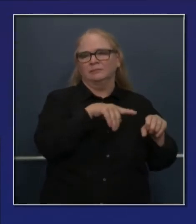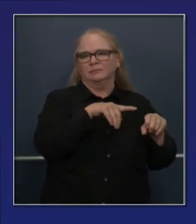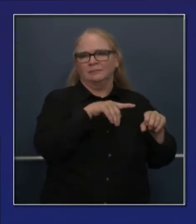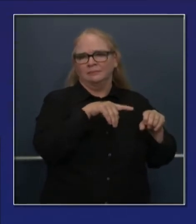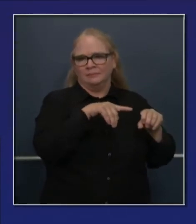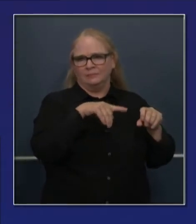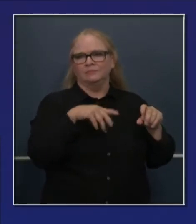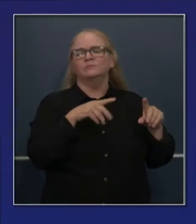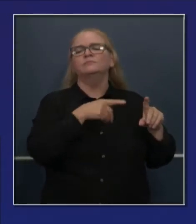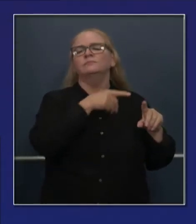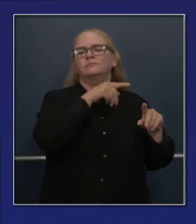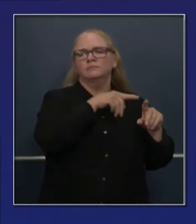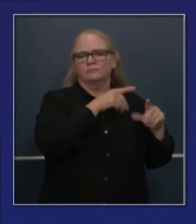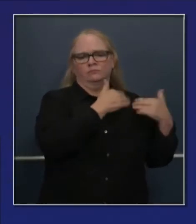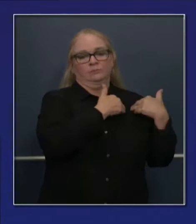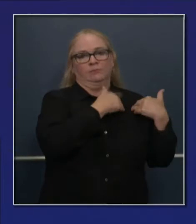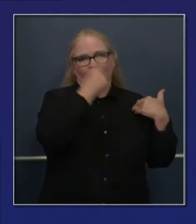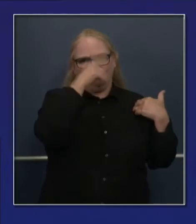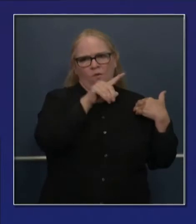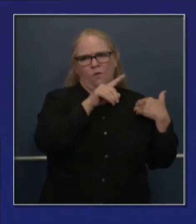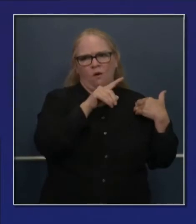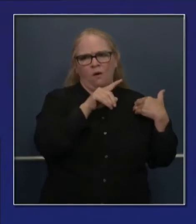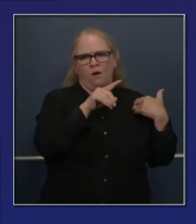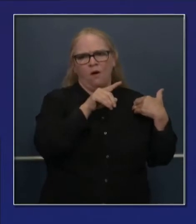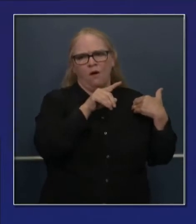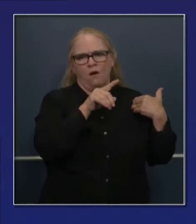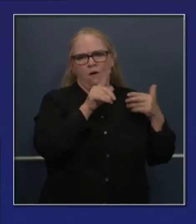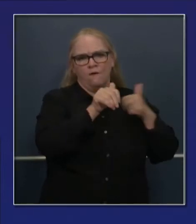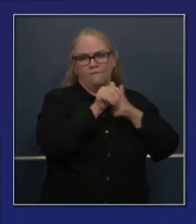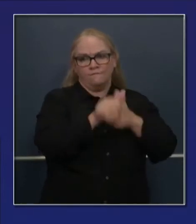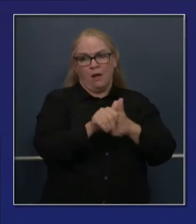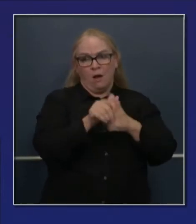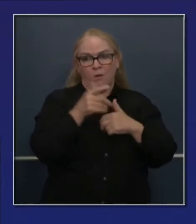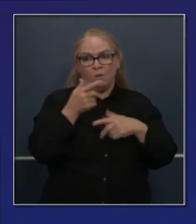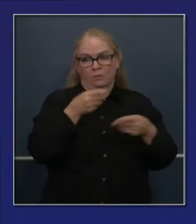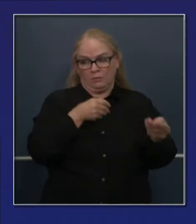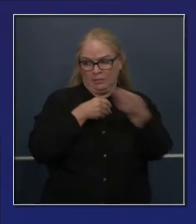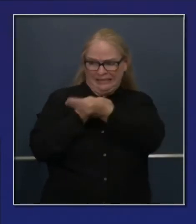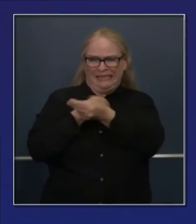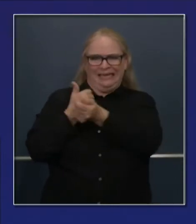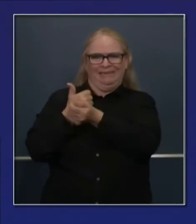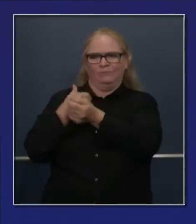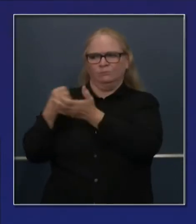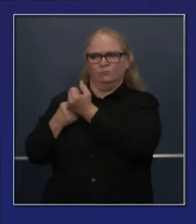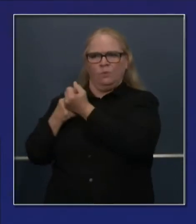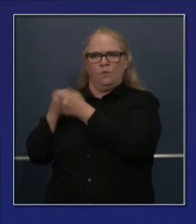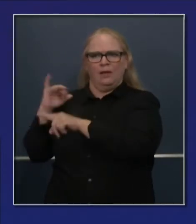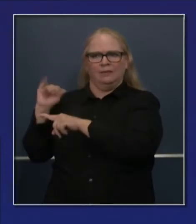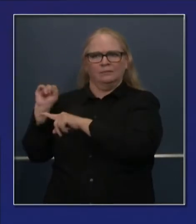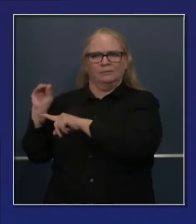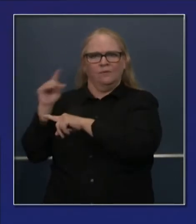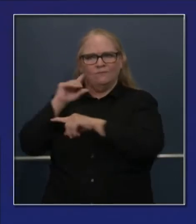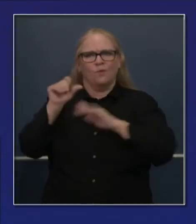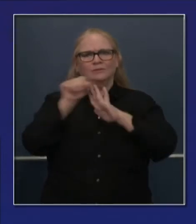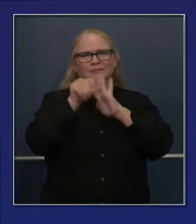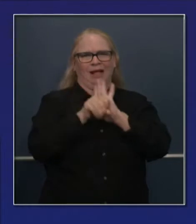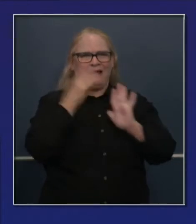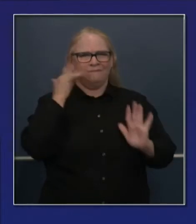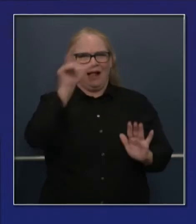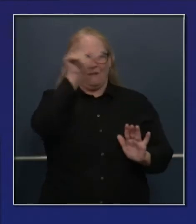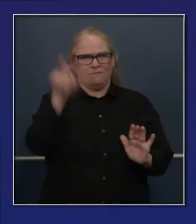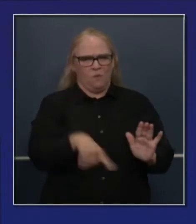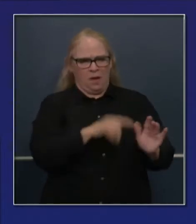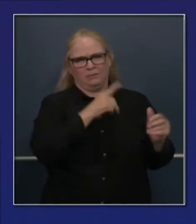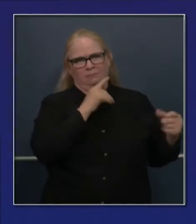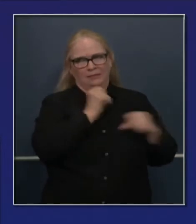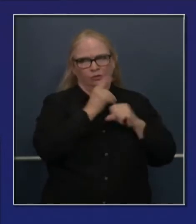three agencies. None of us in the state of California are immune nor naive about the hots getting hotter,